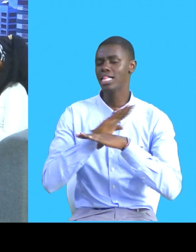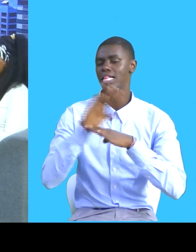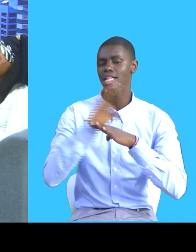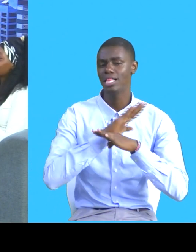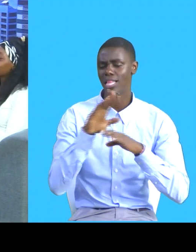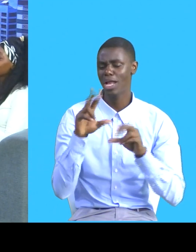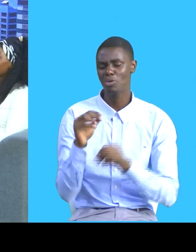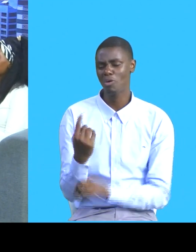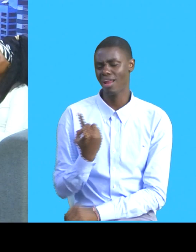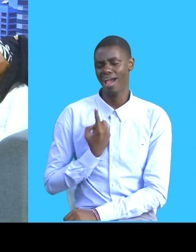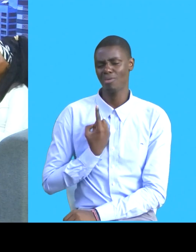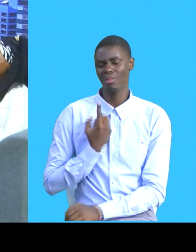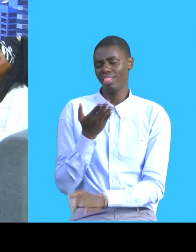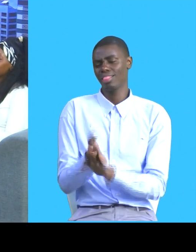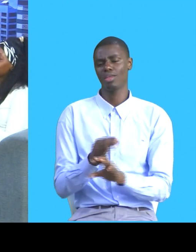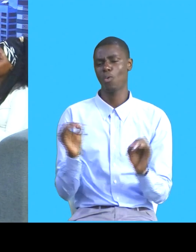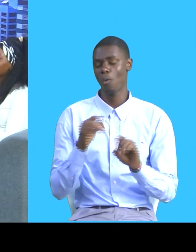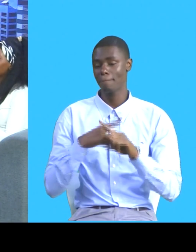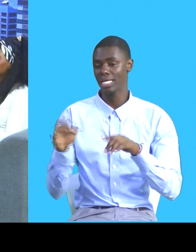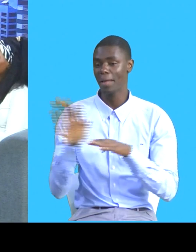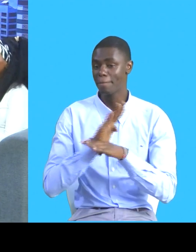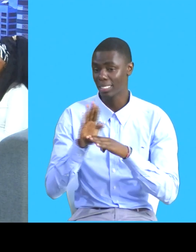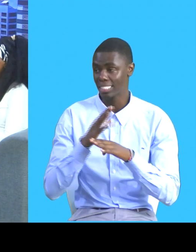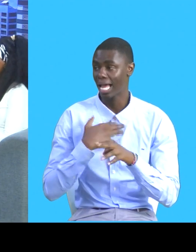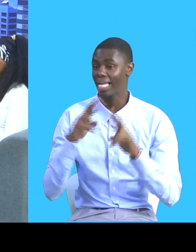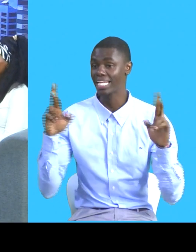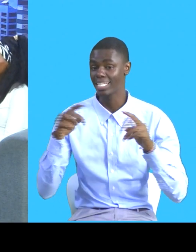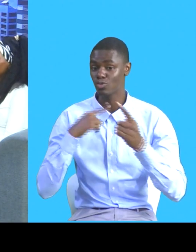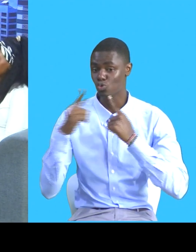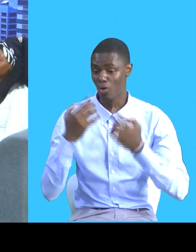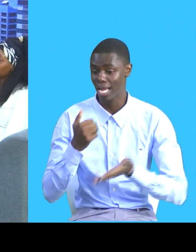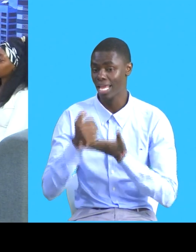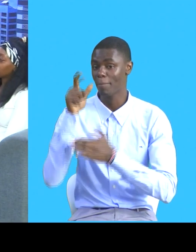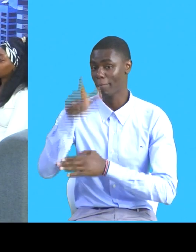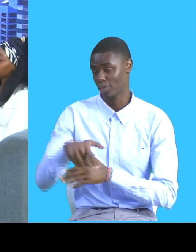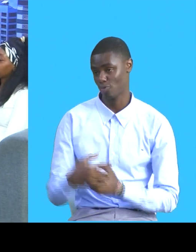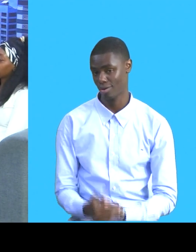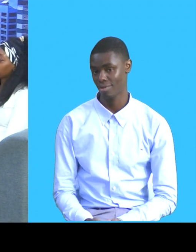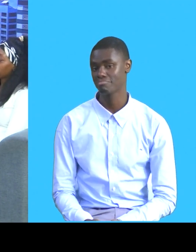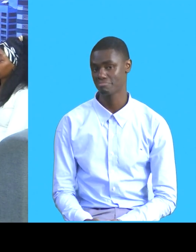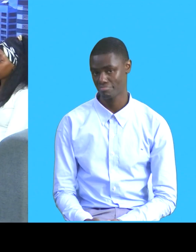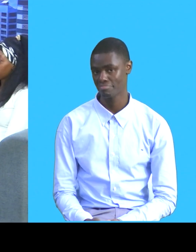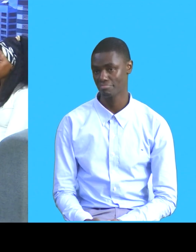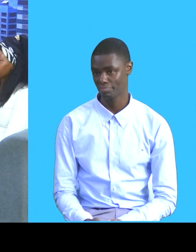not idle, those who are busy and very willing to talk and help someone out.